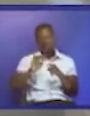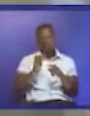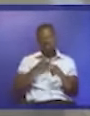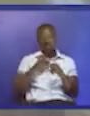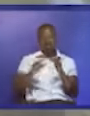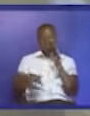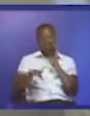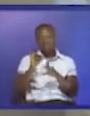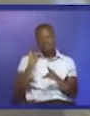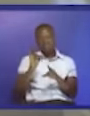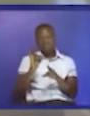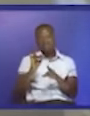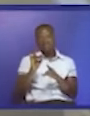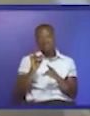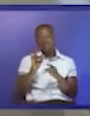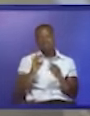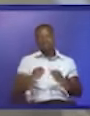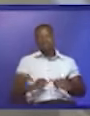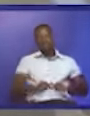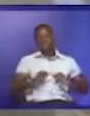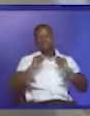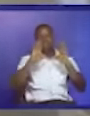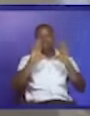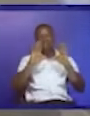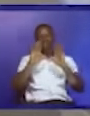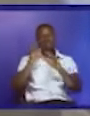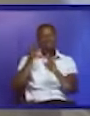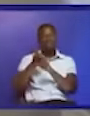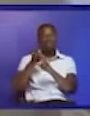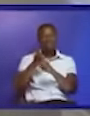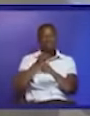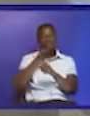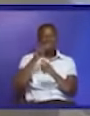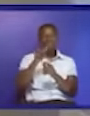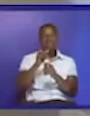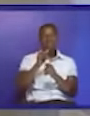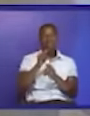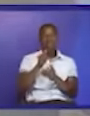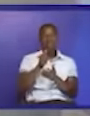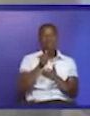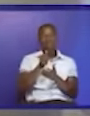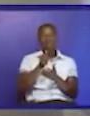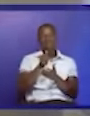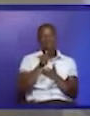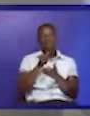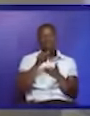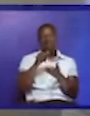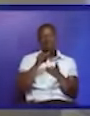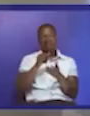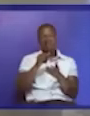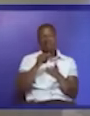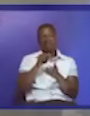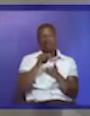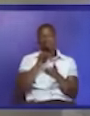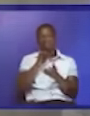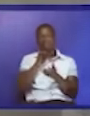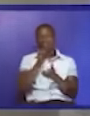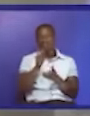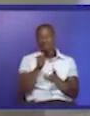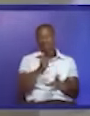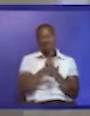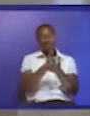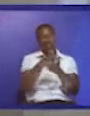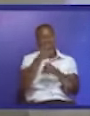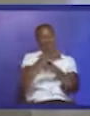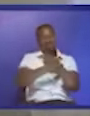spiritual confessions do not translate to a context that can bring a nation to his knees to